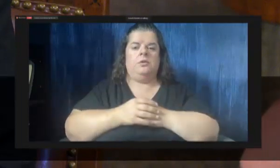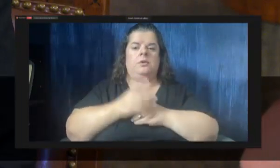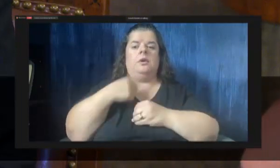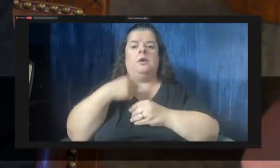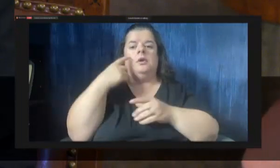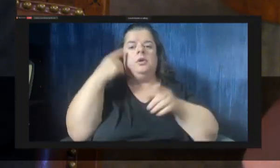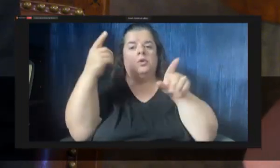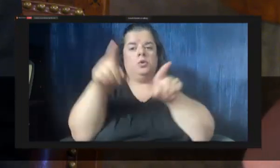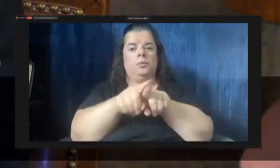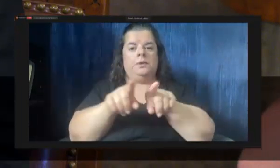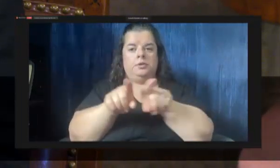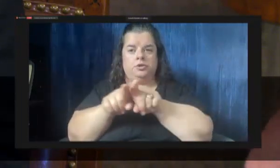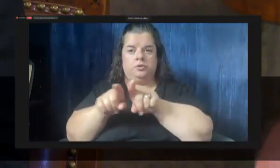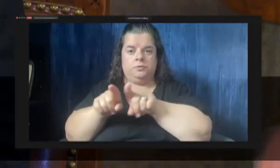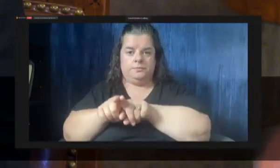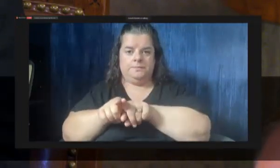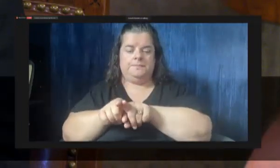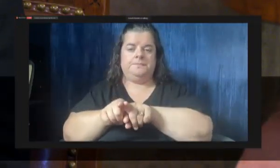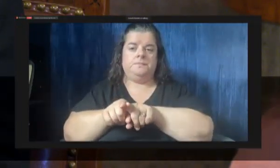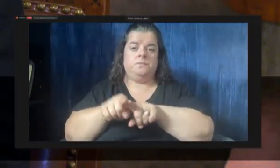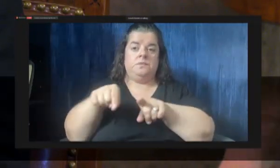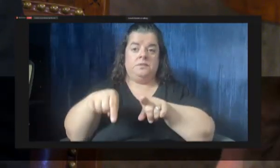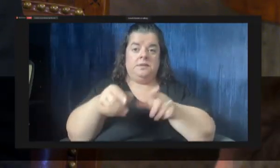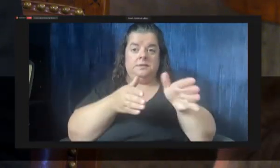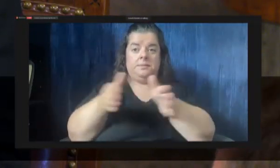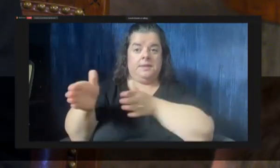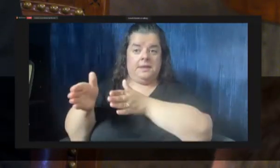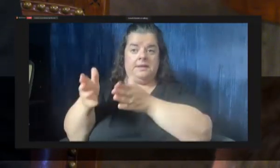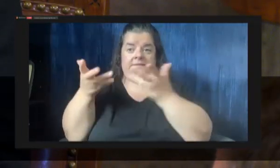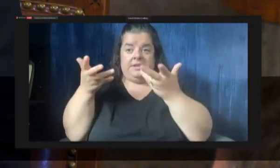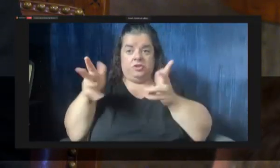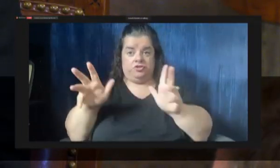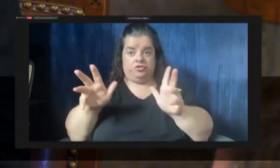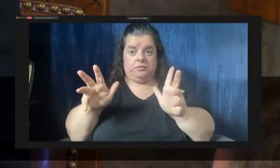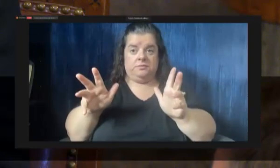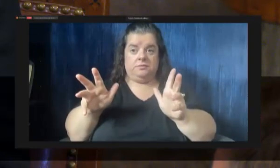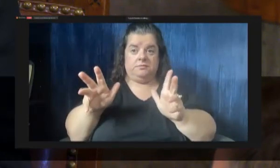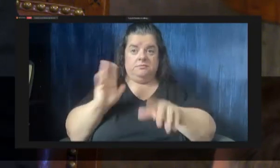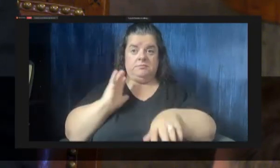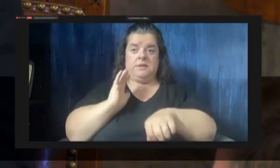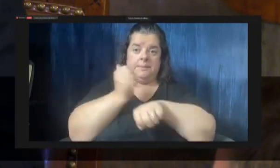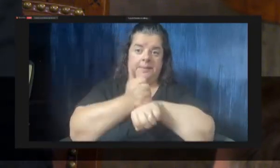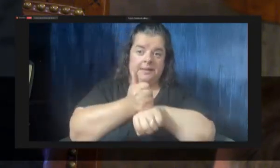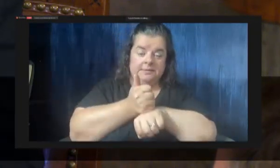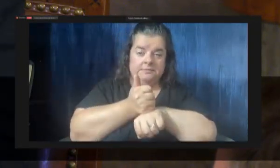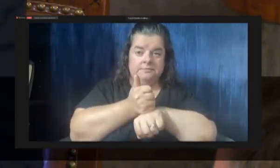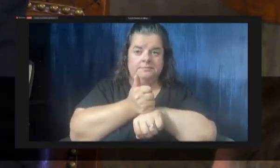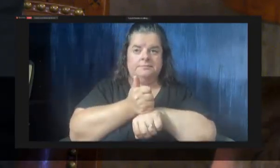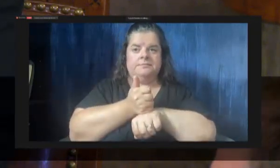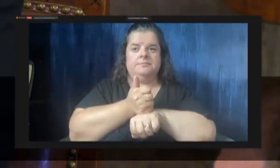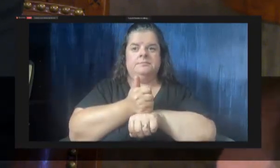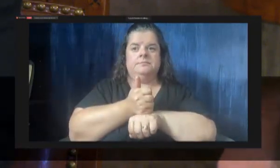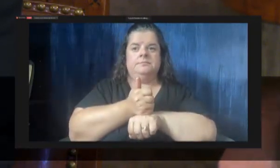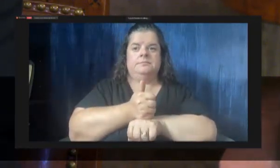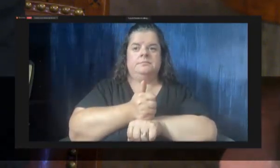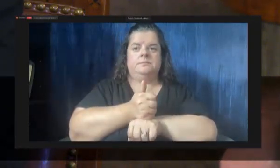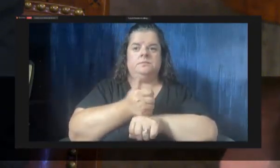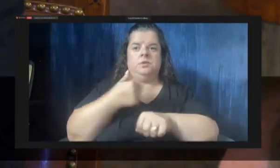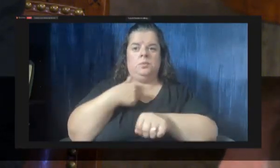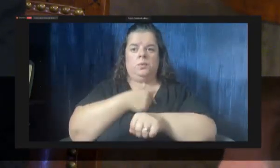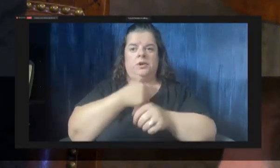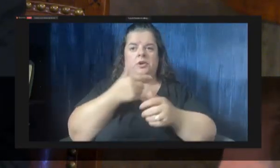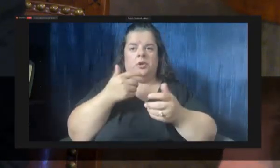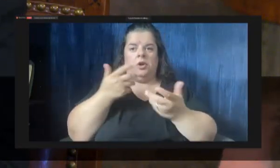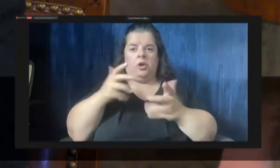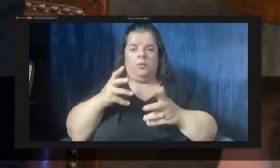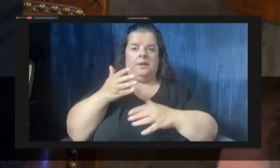I'm happy. And once this plan is in place, I mean, you know, once we are at the point where we